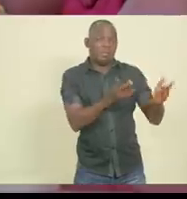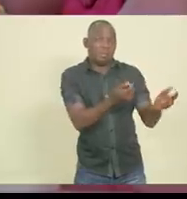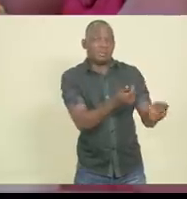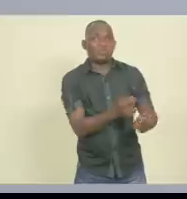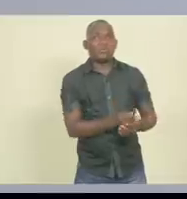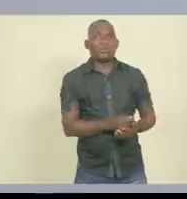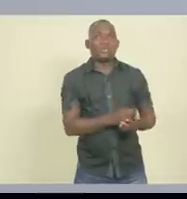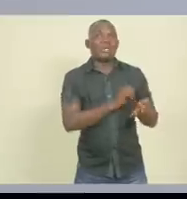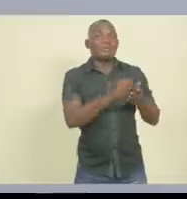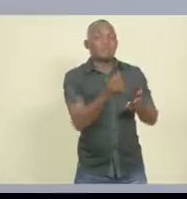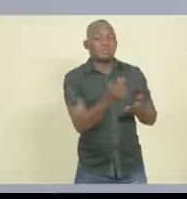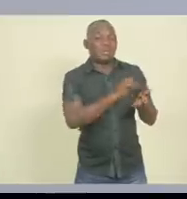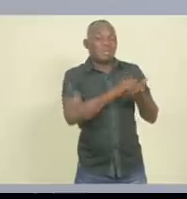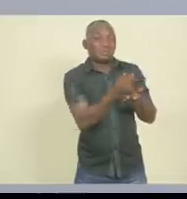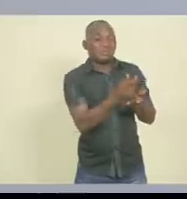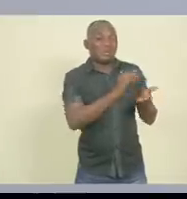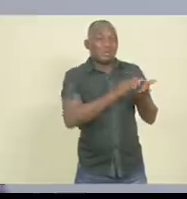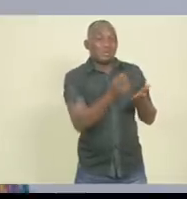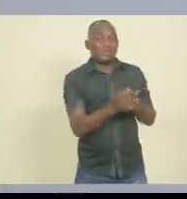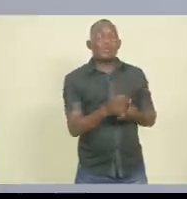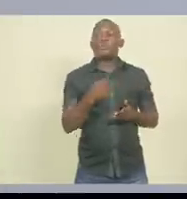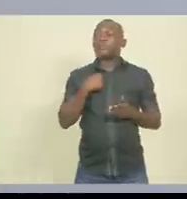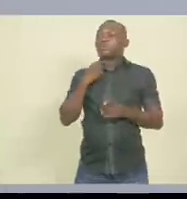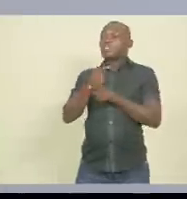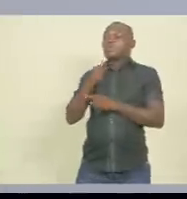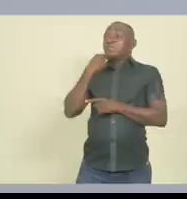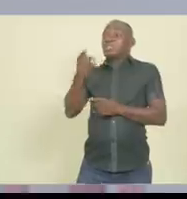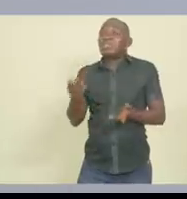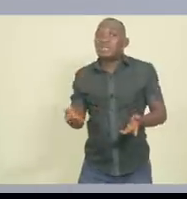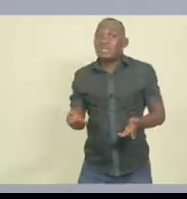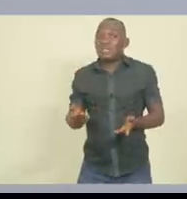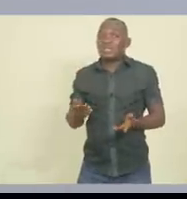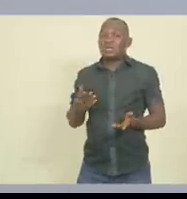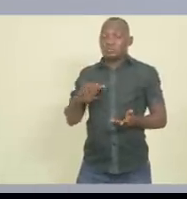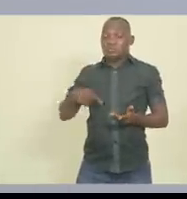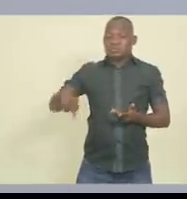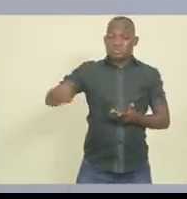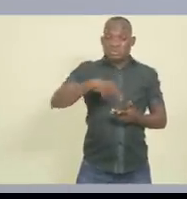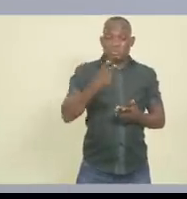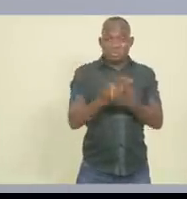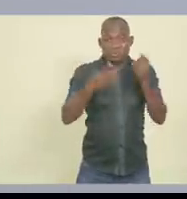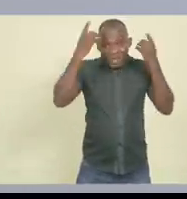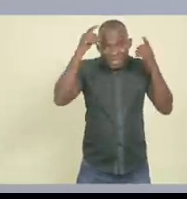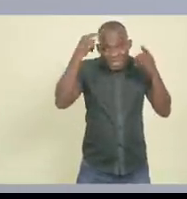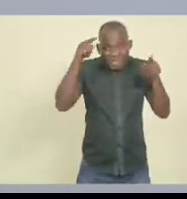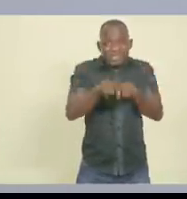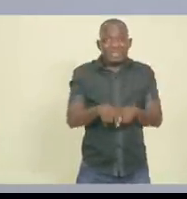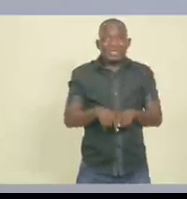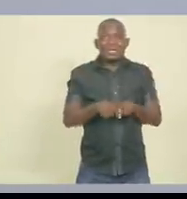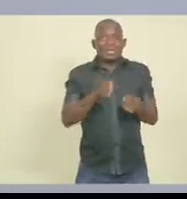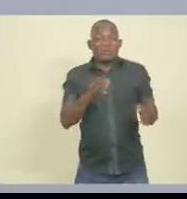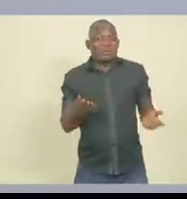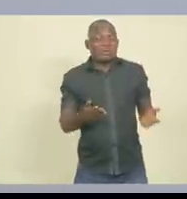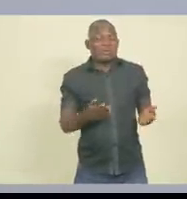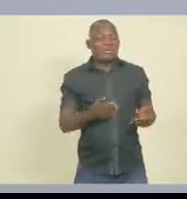moments? No problem. I just want to say, we trust your judgment, madam. If you find a